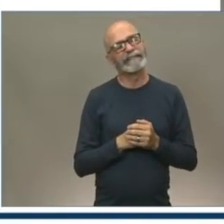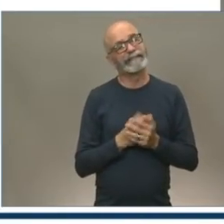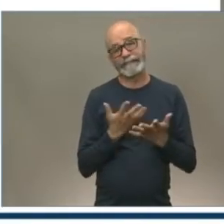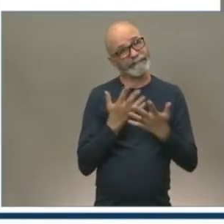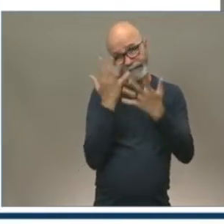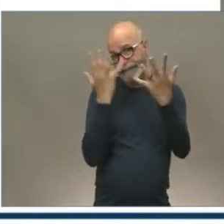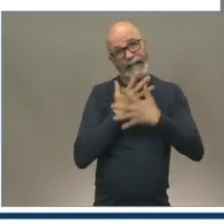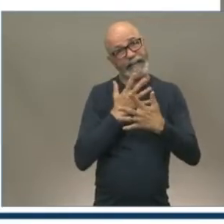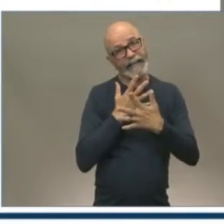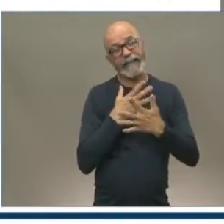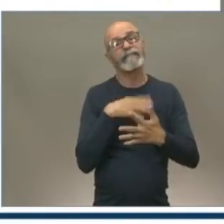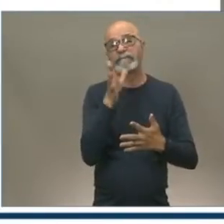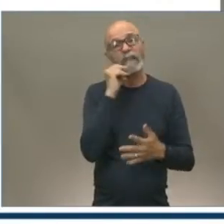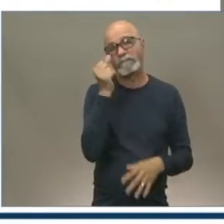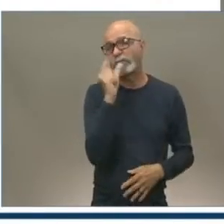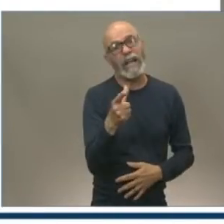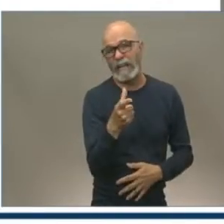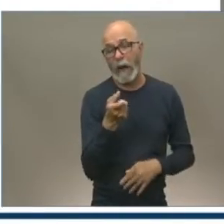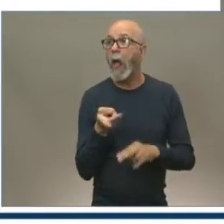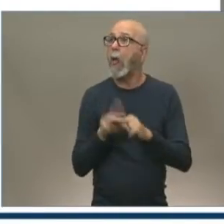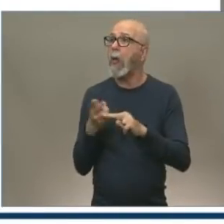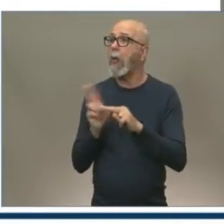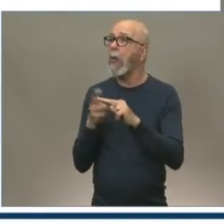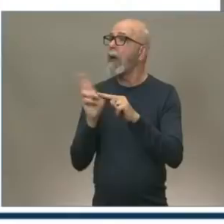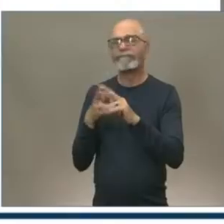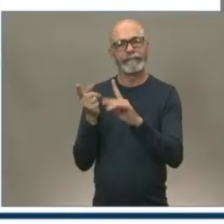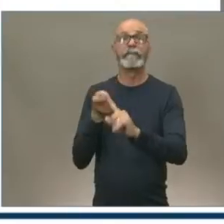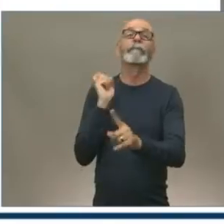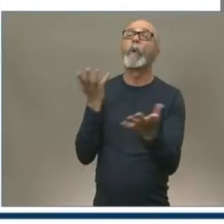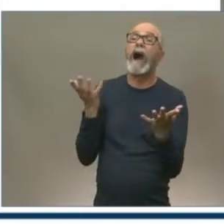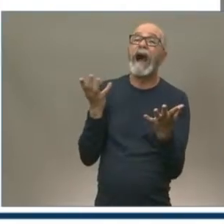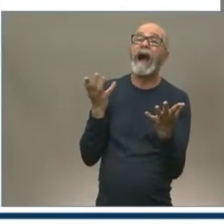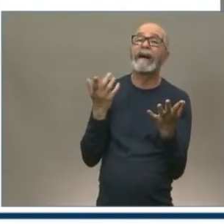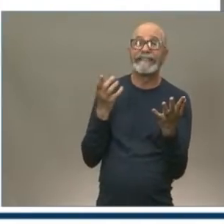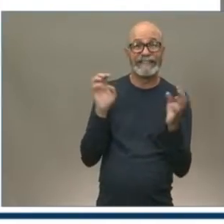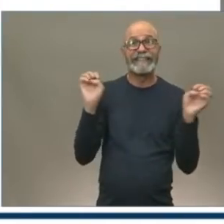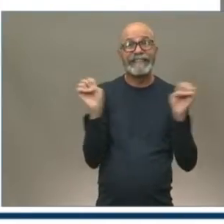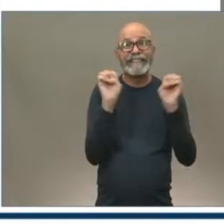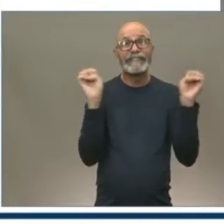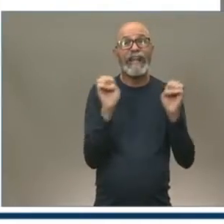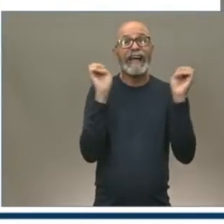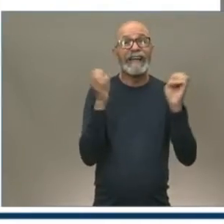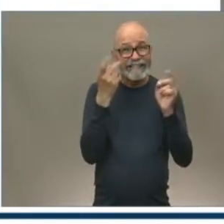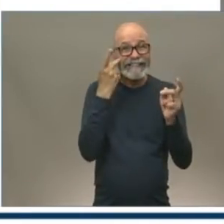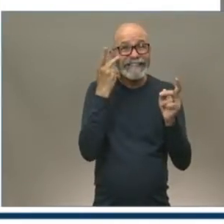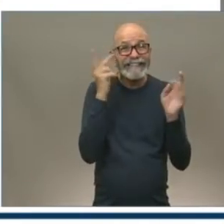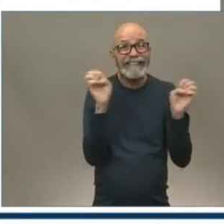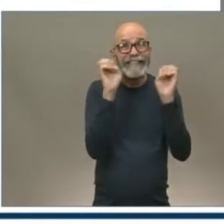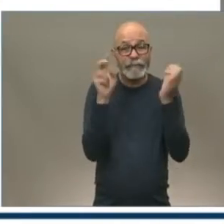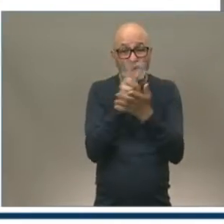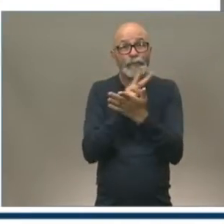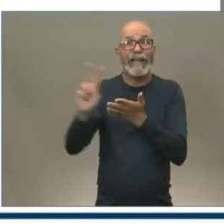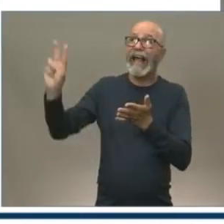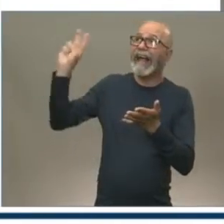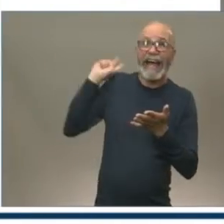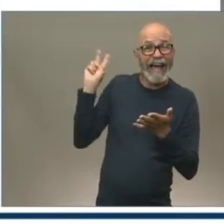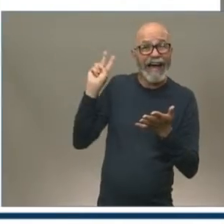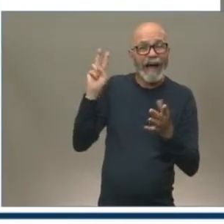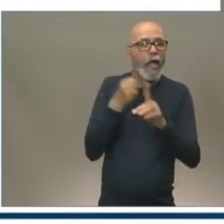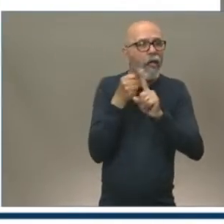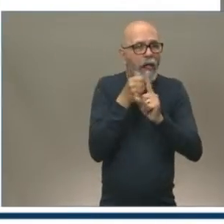cases, given the Easter long weekend was about 2 weeks ago. We're also seeing a lot of positive cases associated with